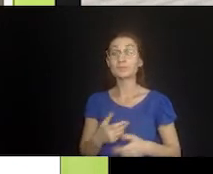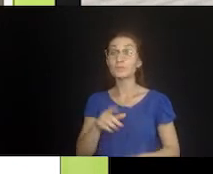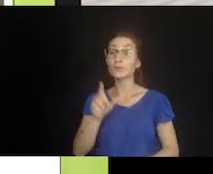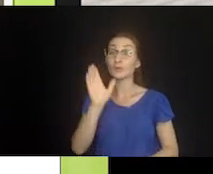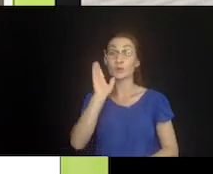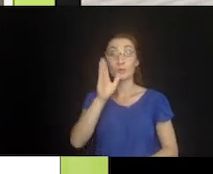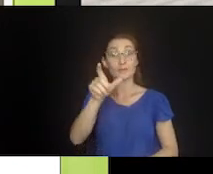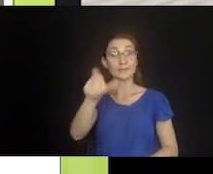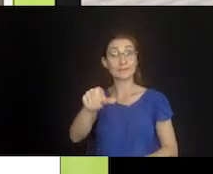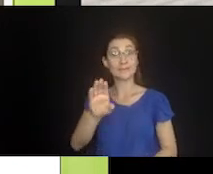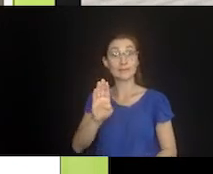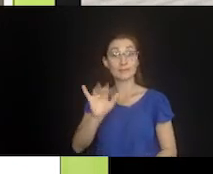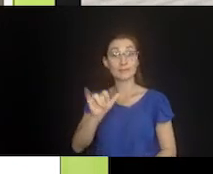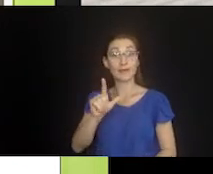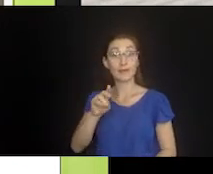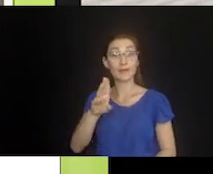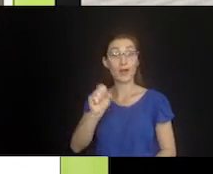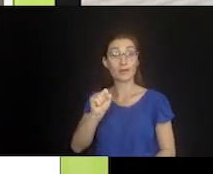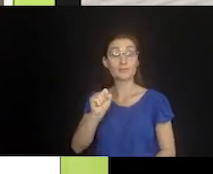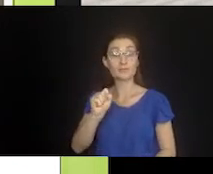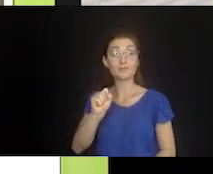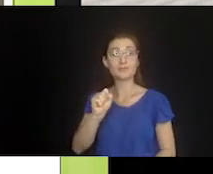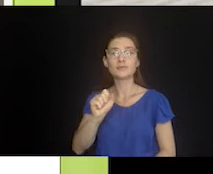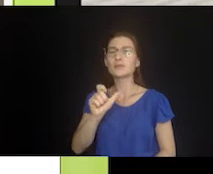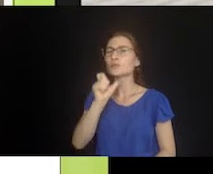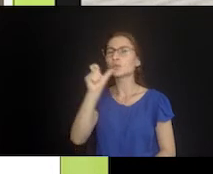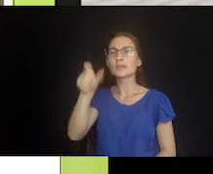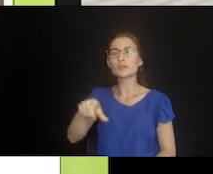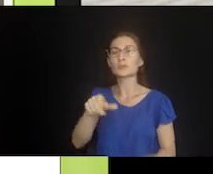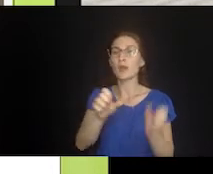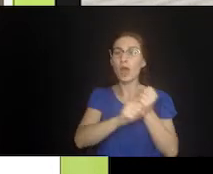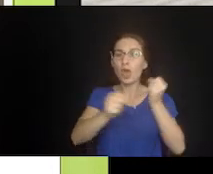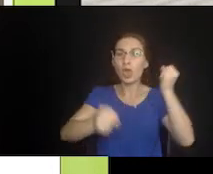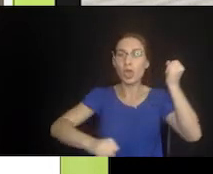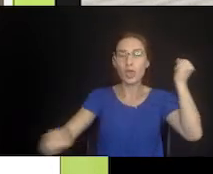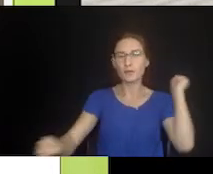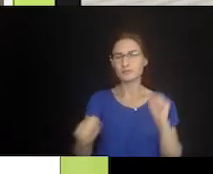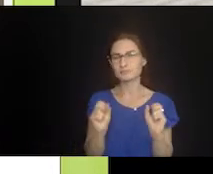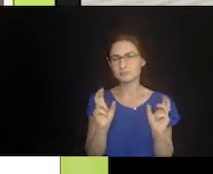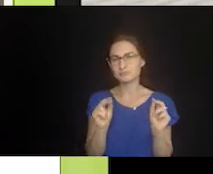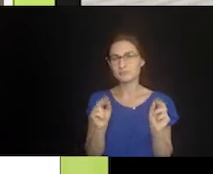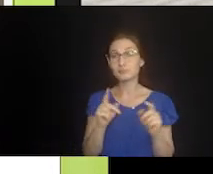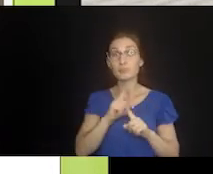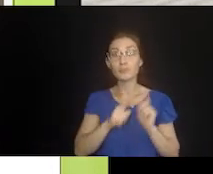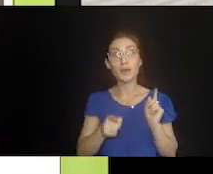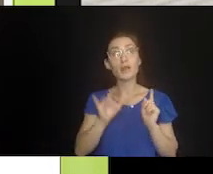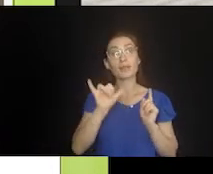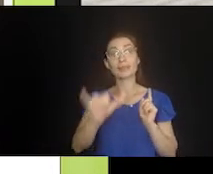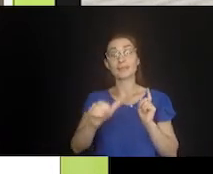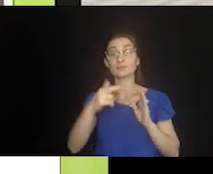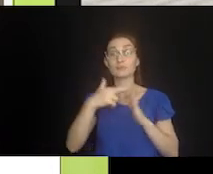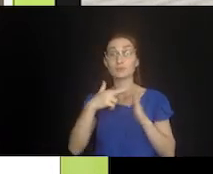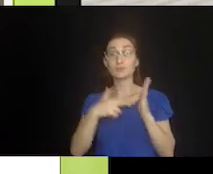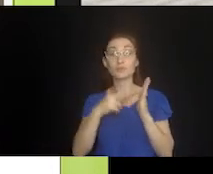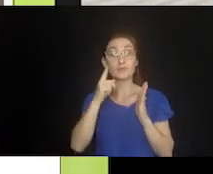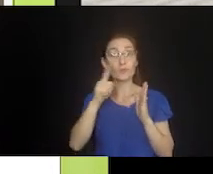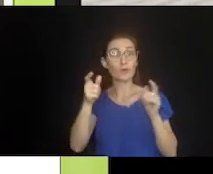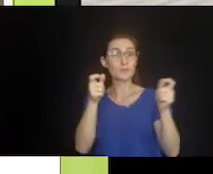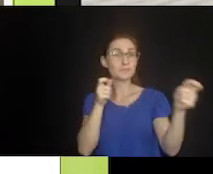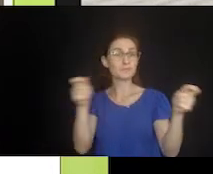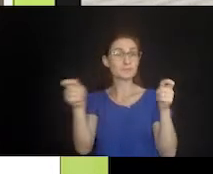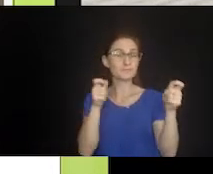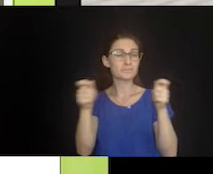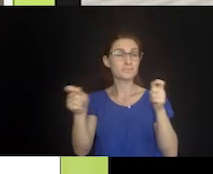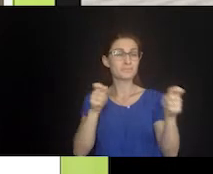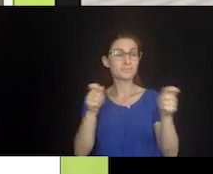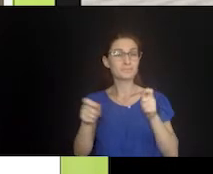want, you don't have to have lengthy bylaws, but you're going to want to start a process for bylaws, because those are your rules of